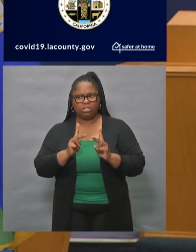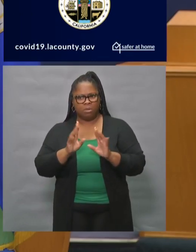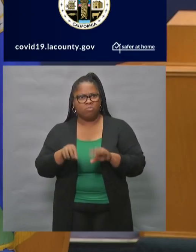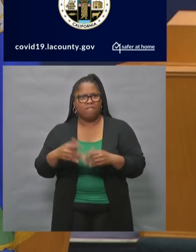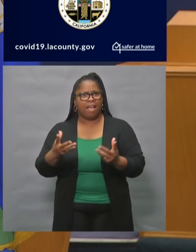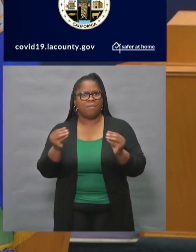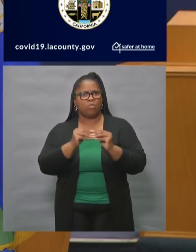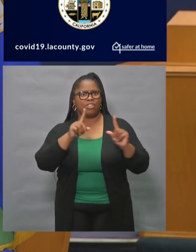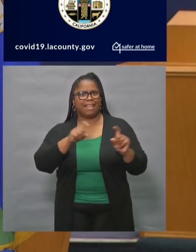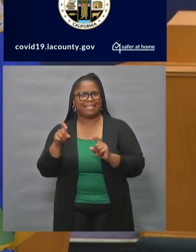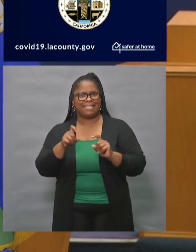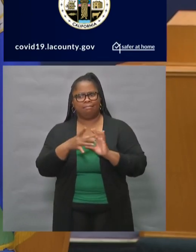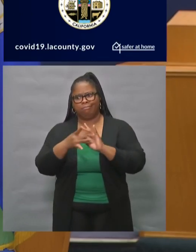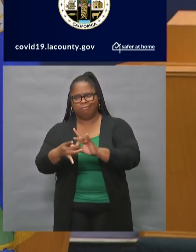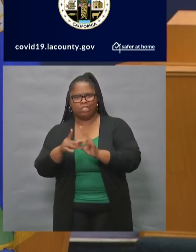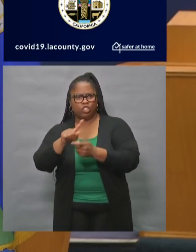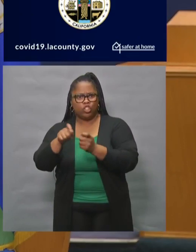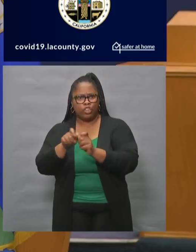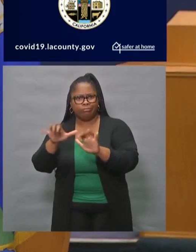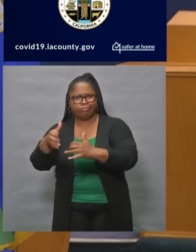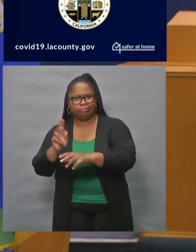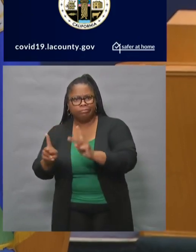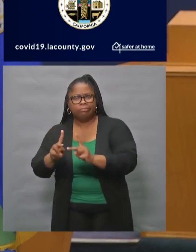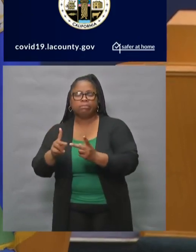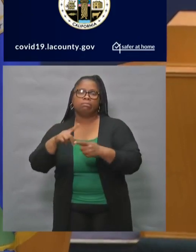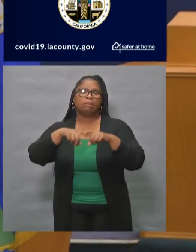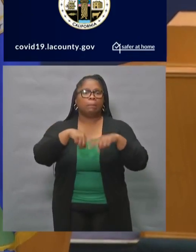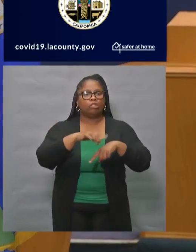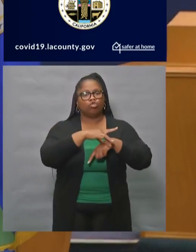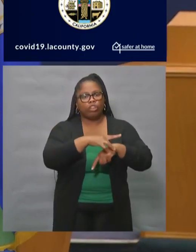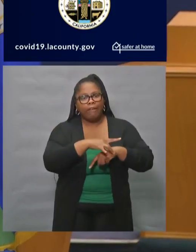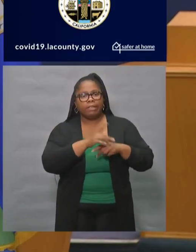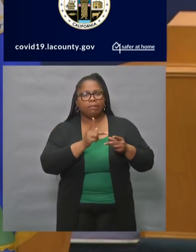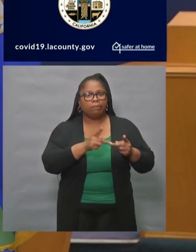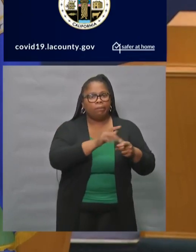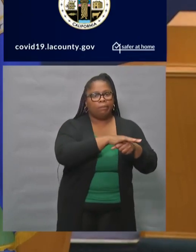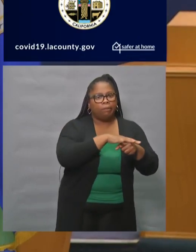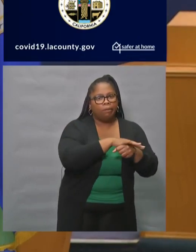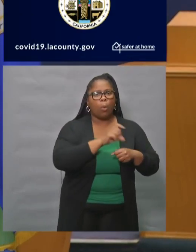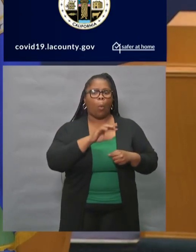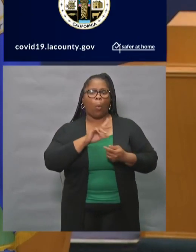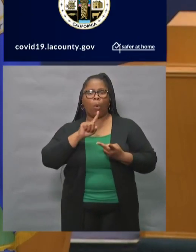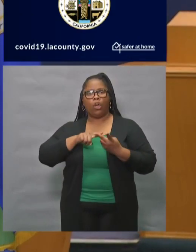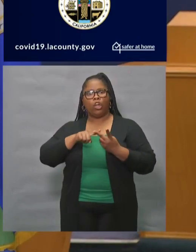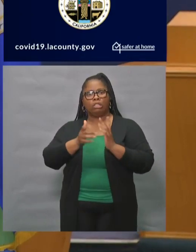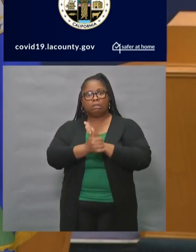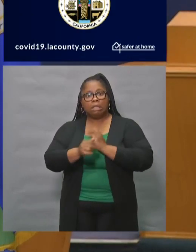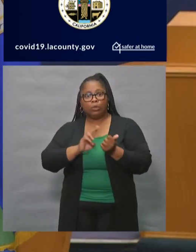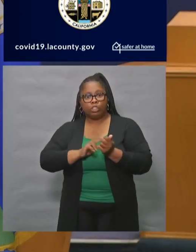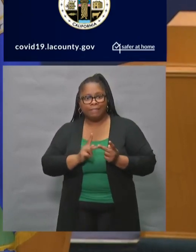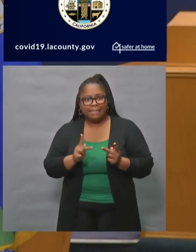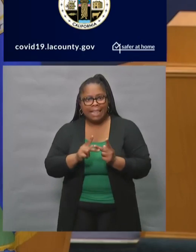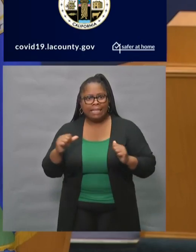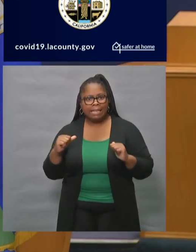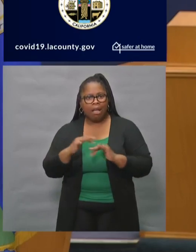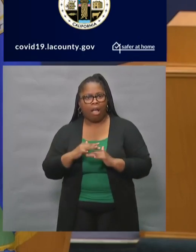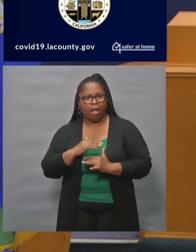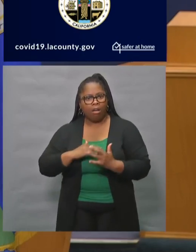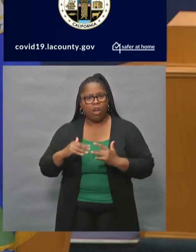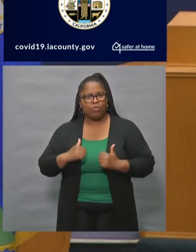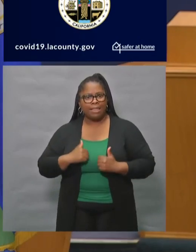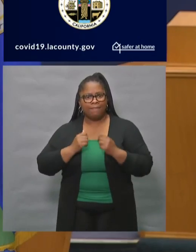among particular populations, whether it's certain geographies, whether it's the skilled nursing facilities or congregate living facilities that also need